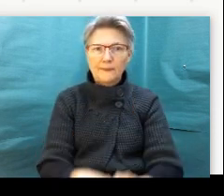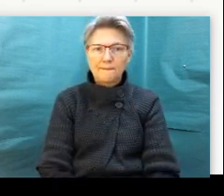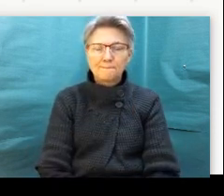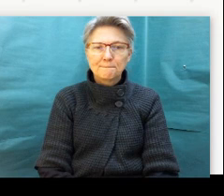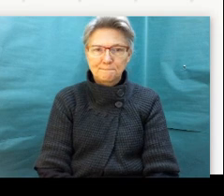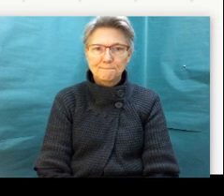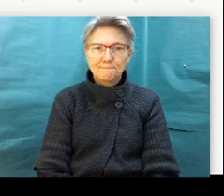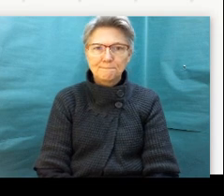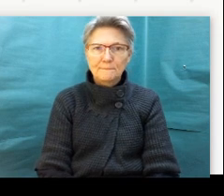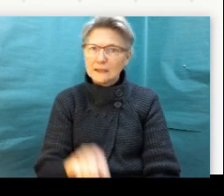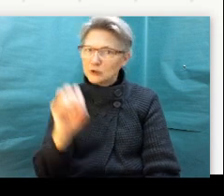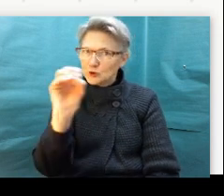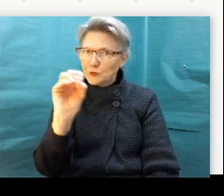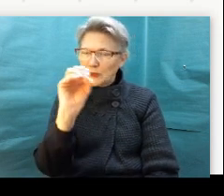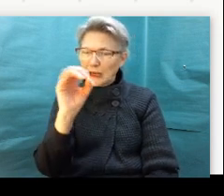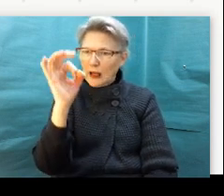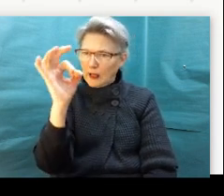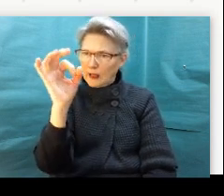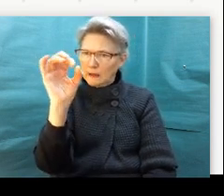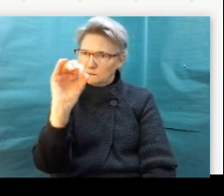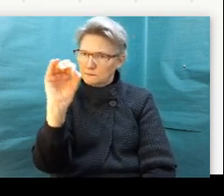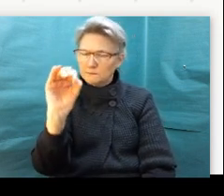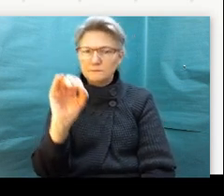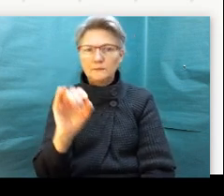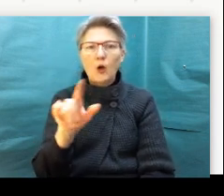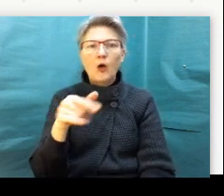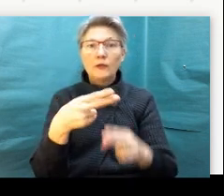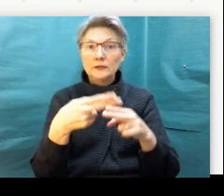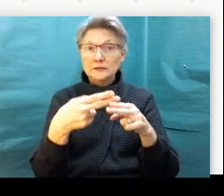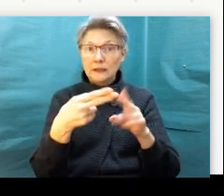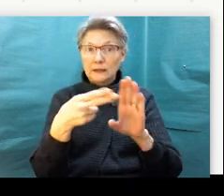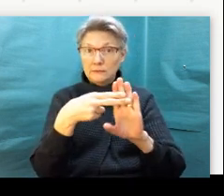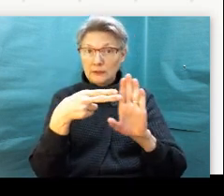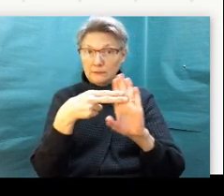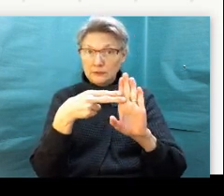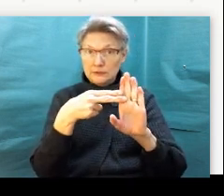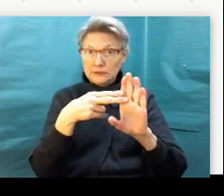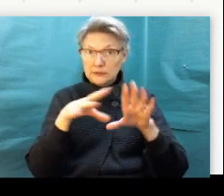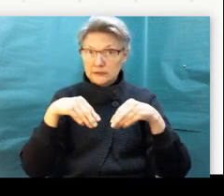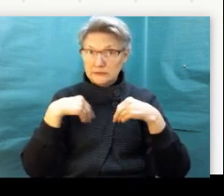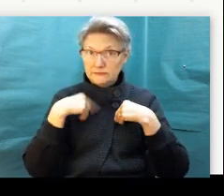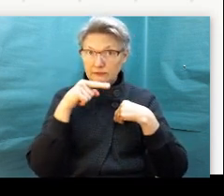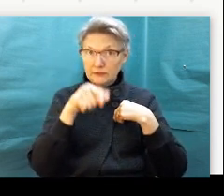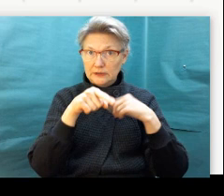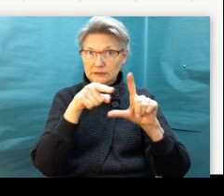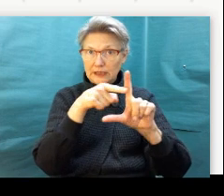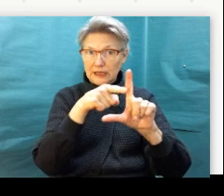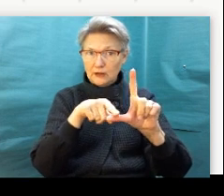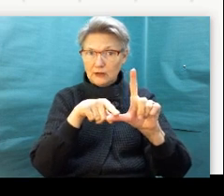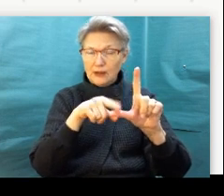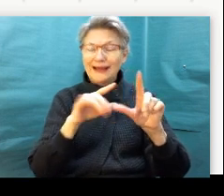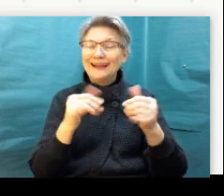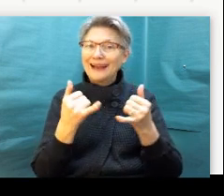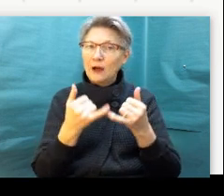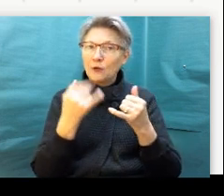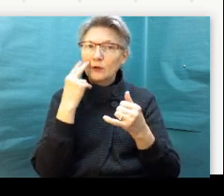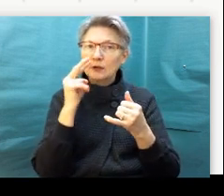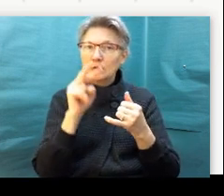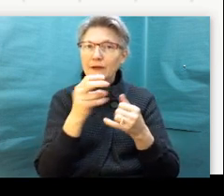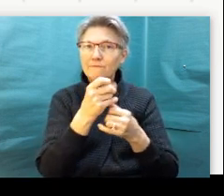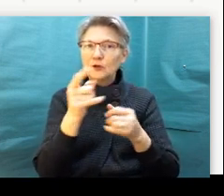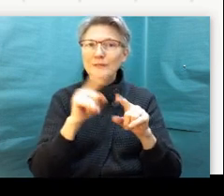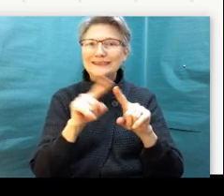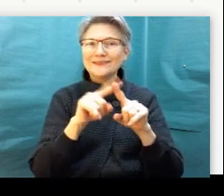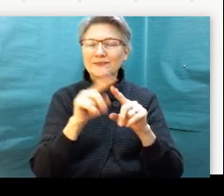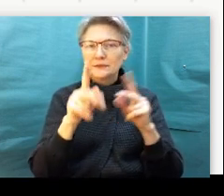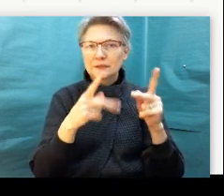symbol for degree. So all of those names are acceptable for this angle here. We're going to now take a look at a couple